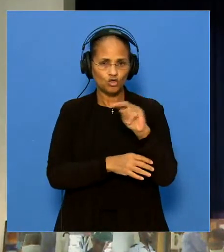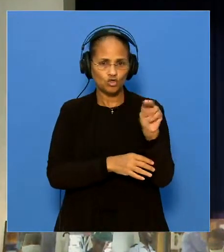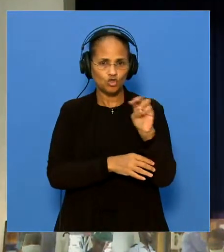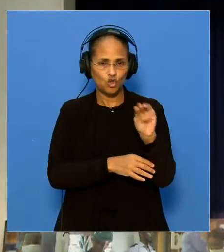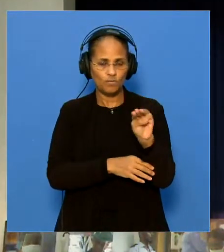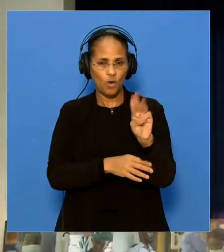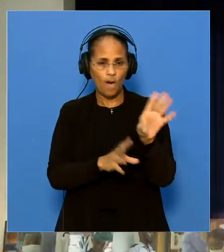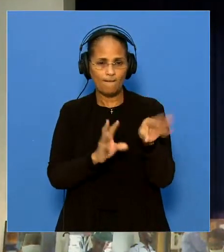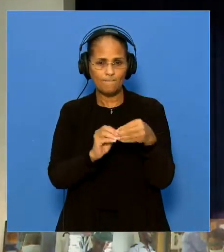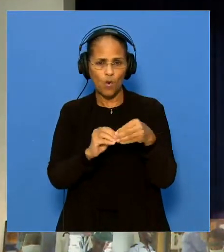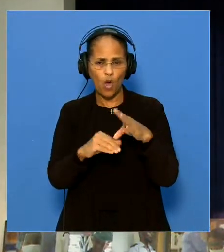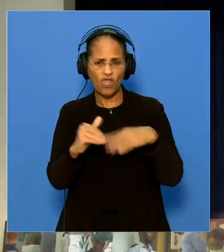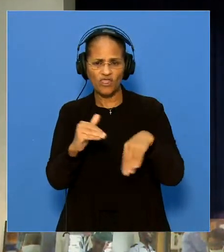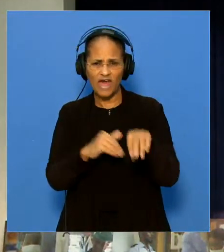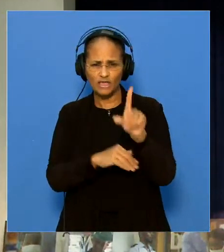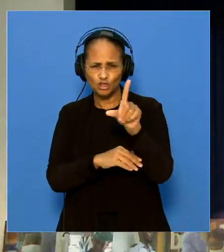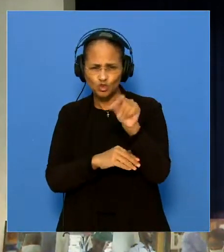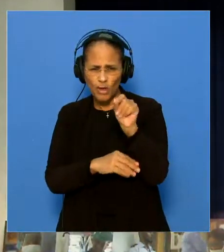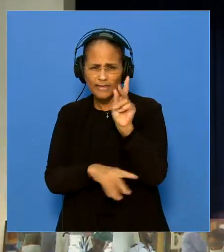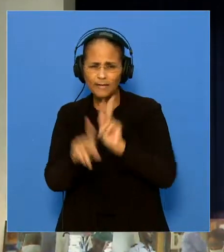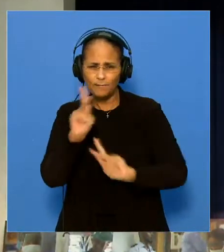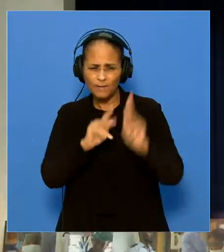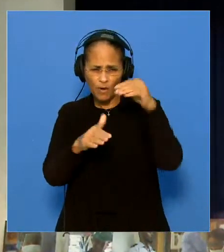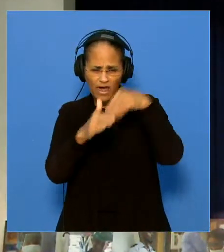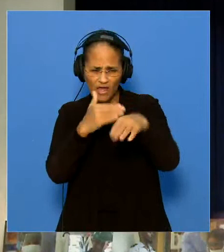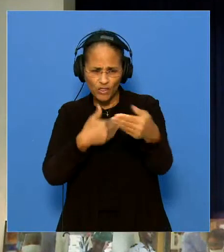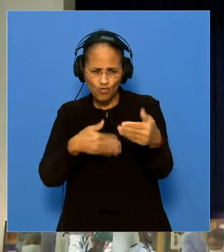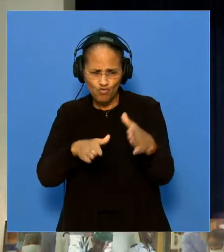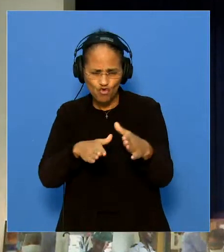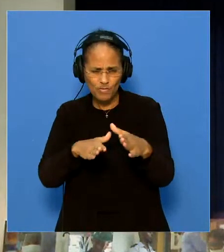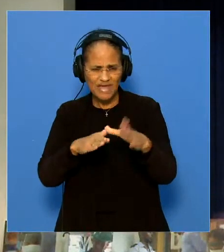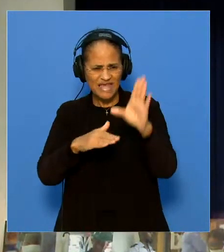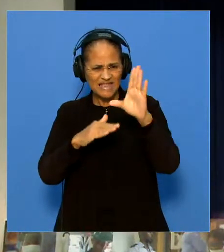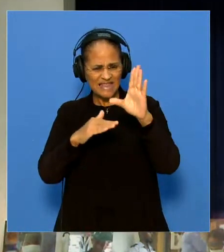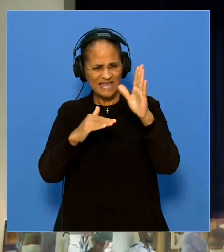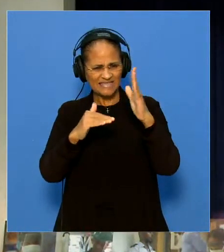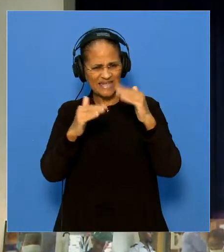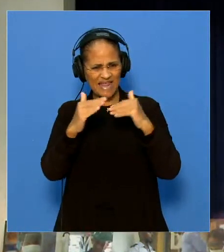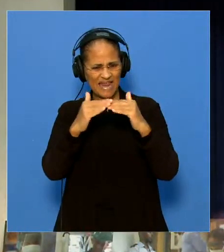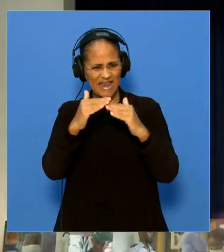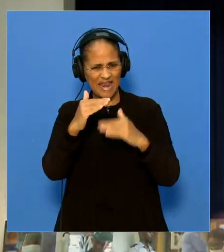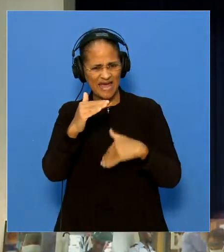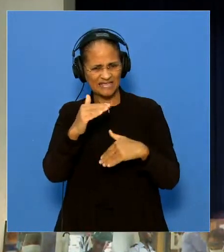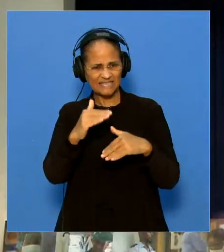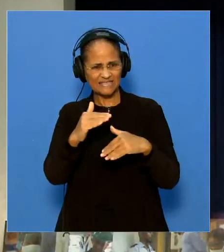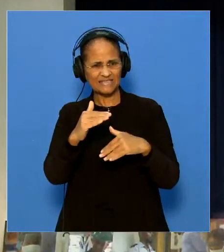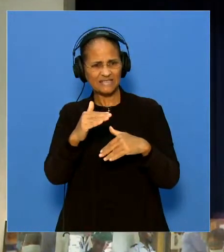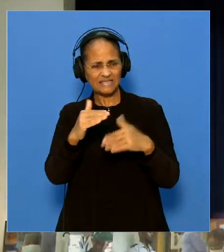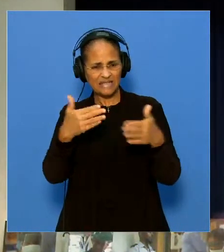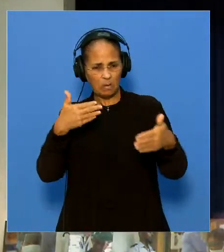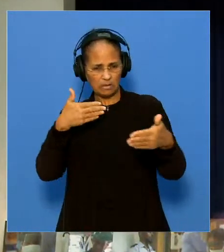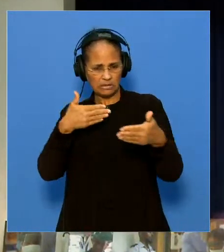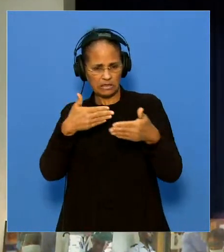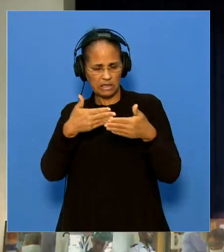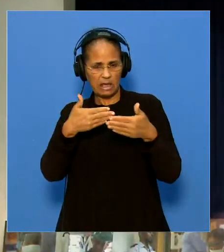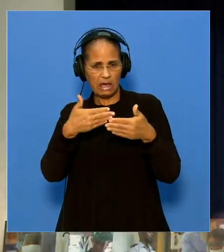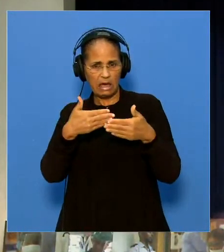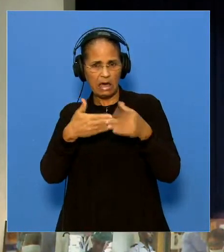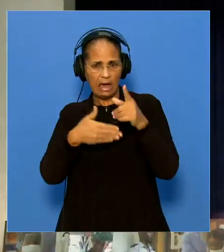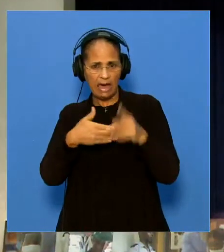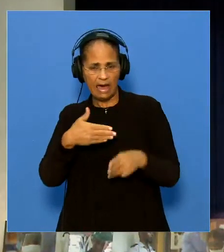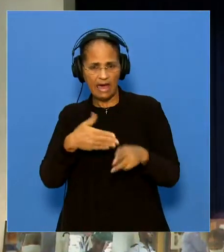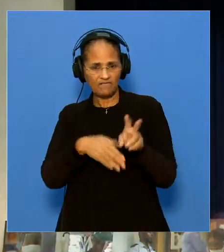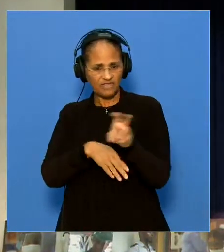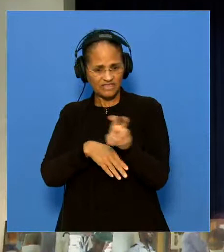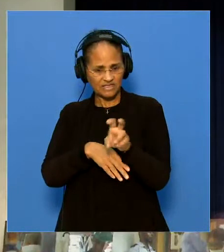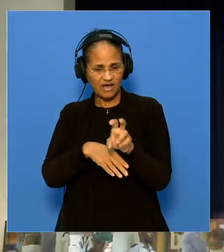20 people in that room. That's less than half the size of the Barclay cafeteria here. Yet this room is